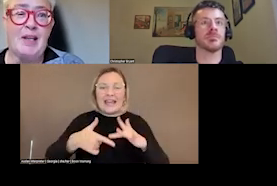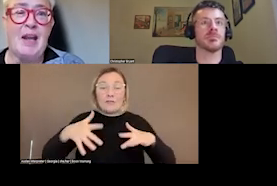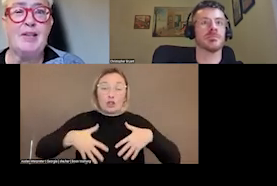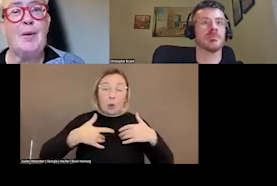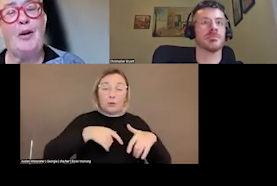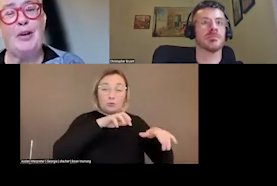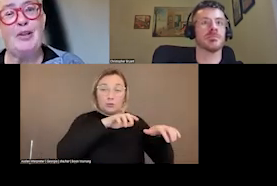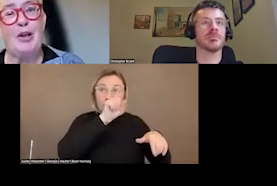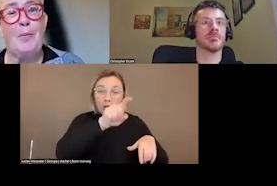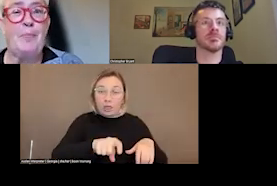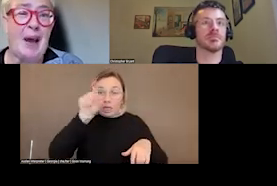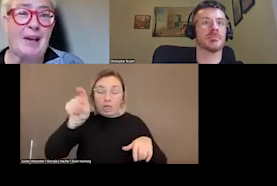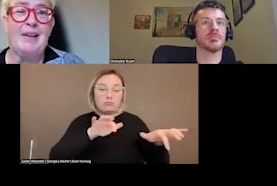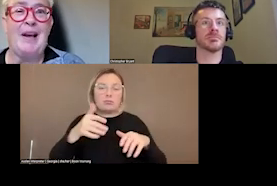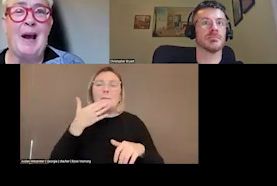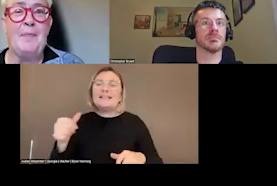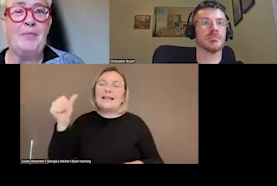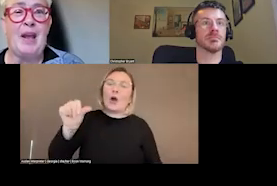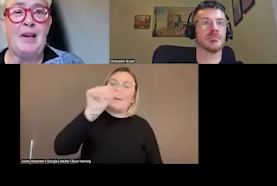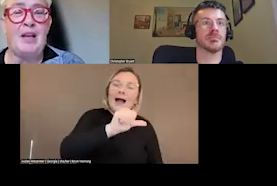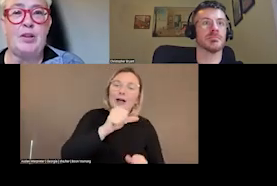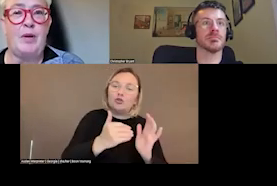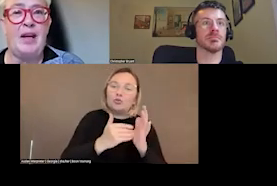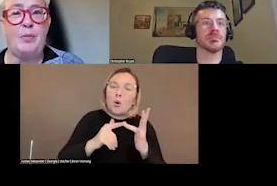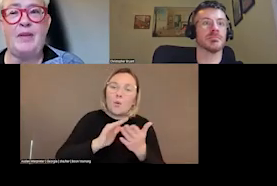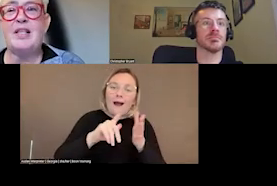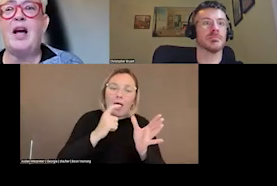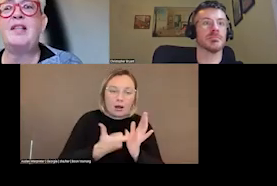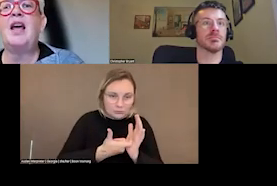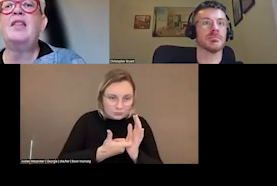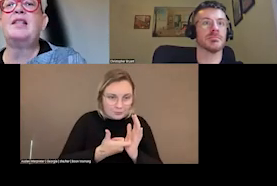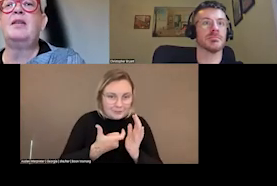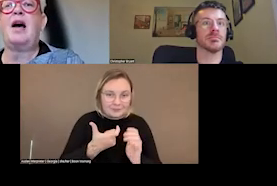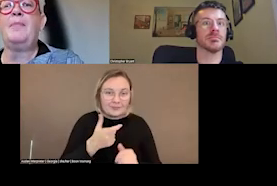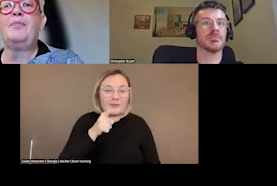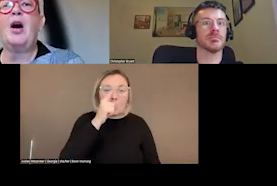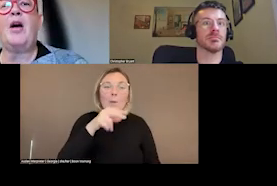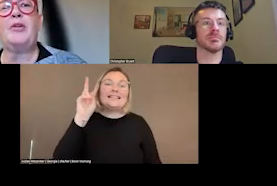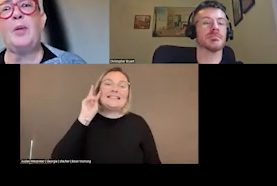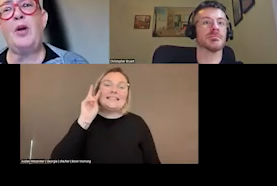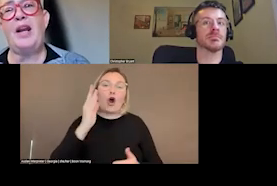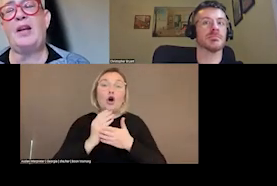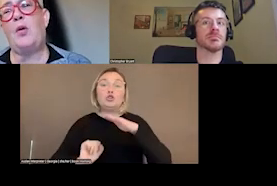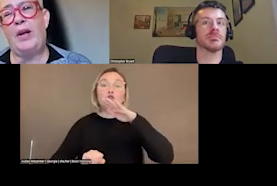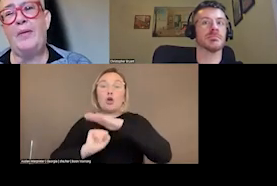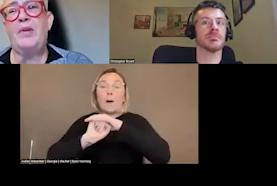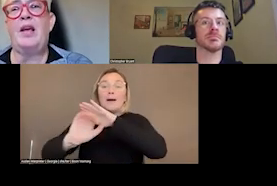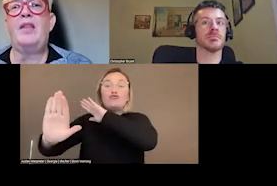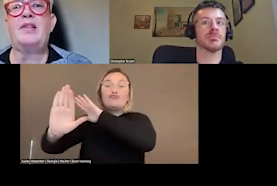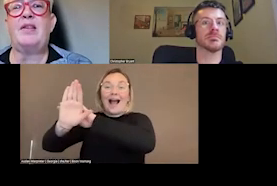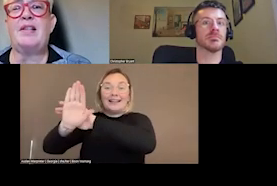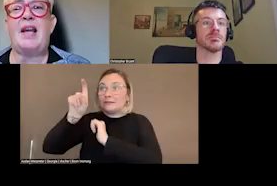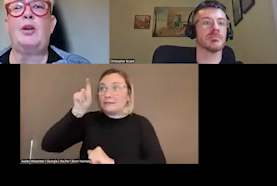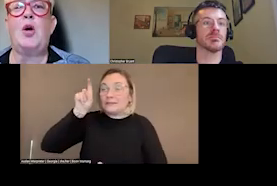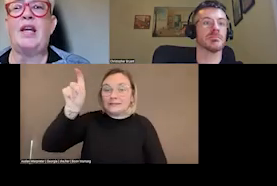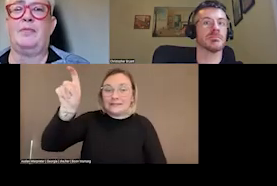that, and Zohar, I'll get you to go back to any of the previous slides. There's on the top right-hand corner, there's a